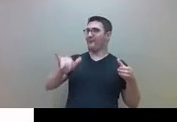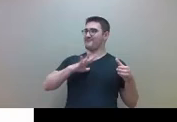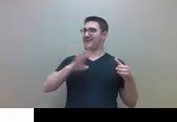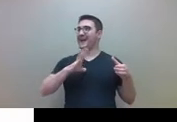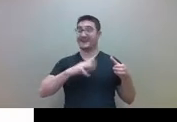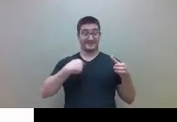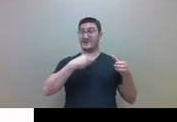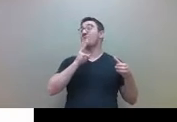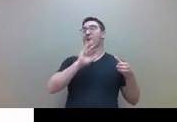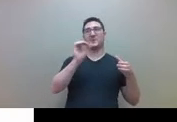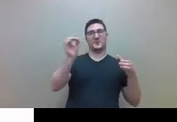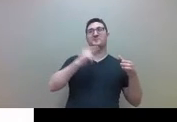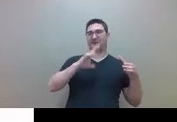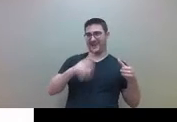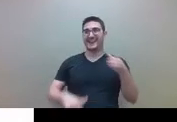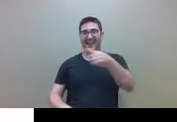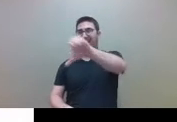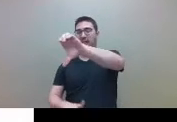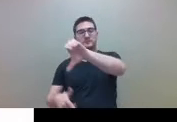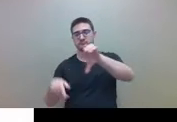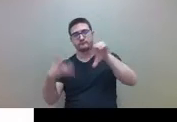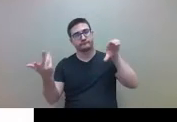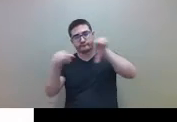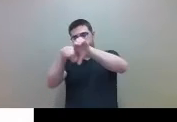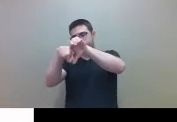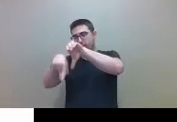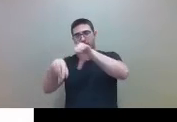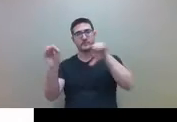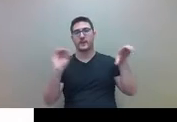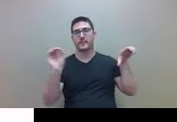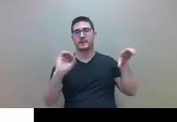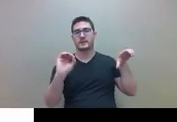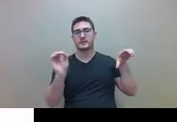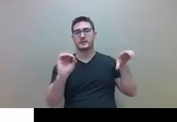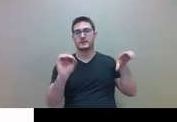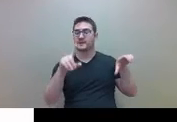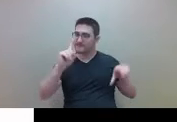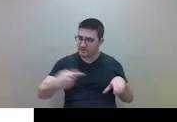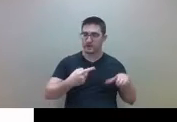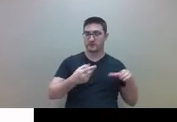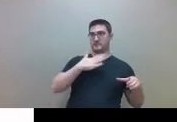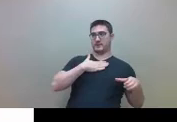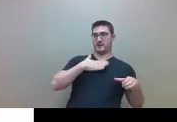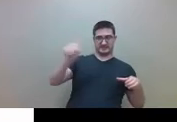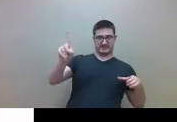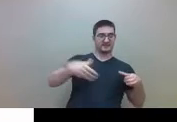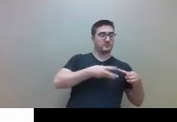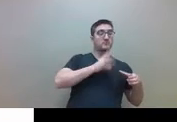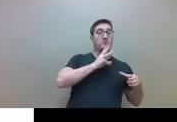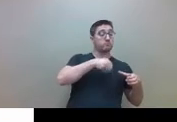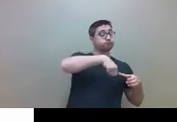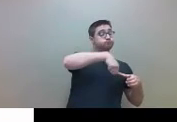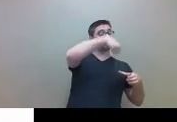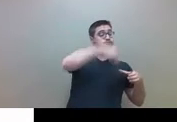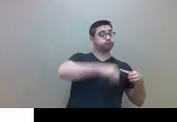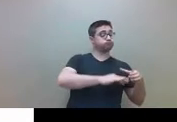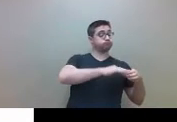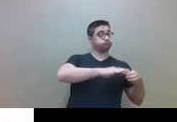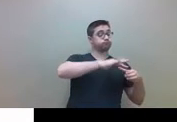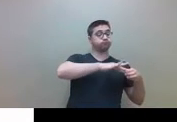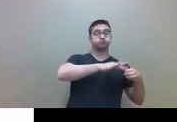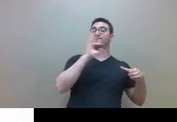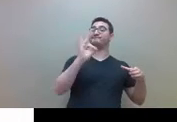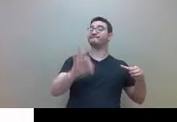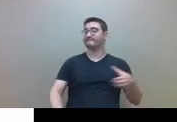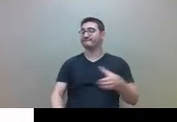our responsibility. Our responsibility is not for the doctor to care for us or not for our friends to care for us. It lies